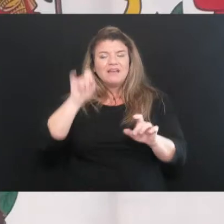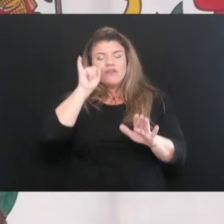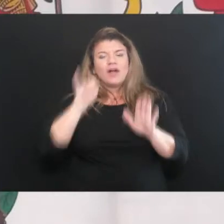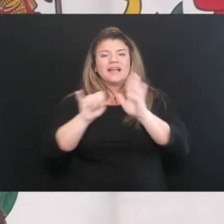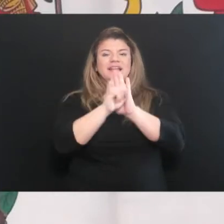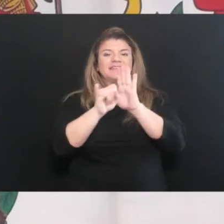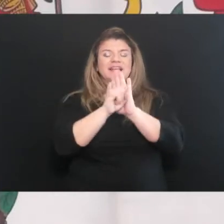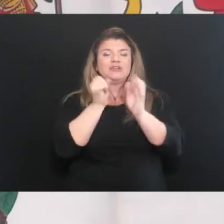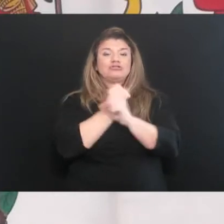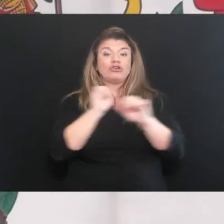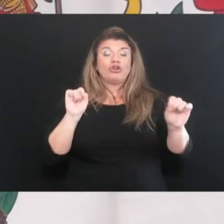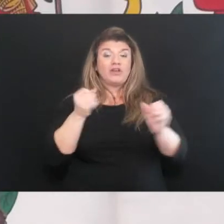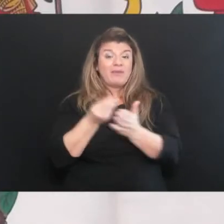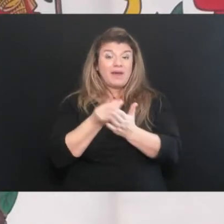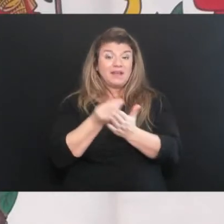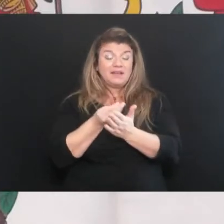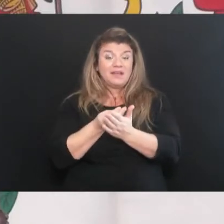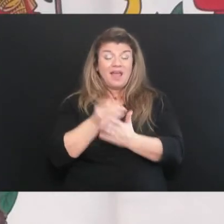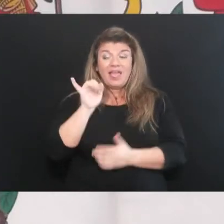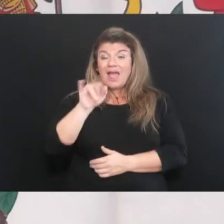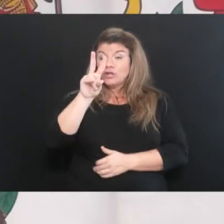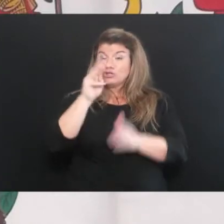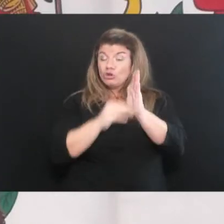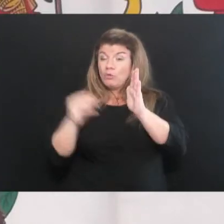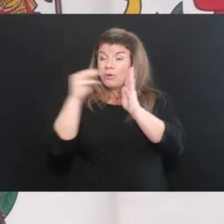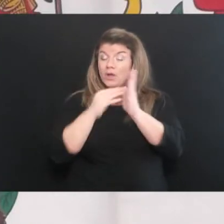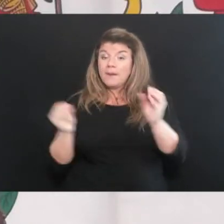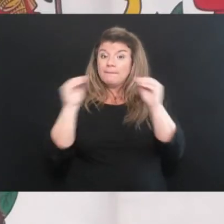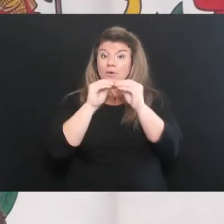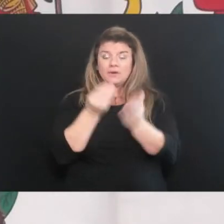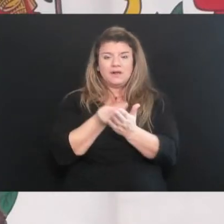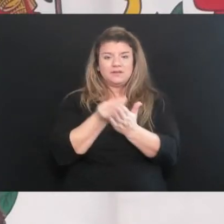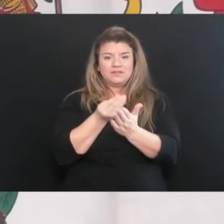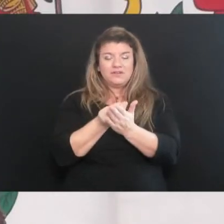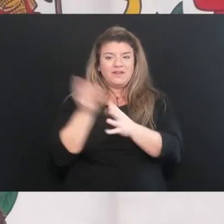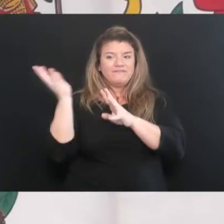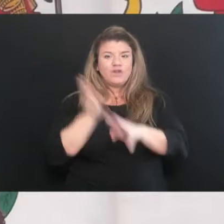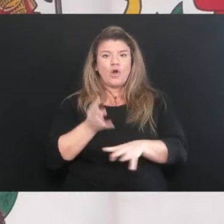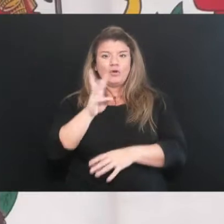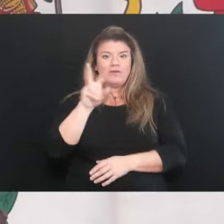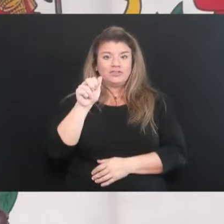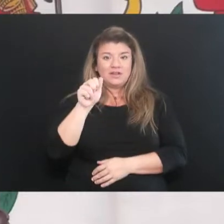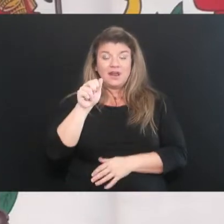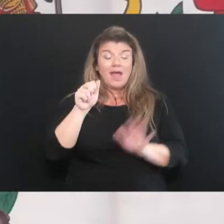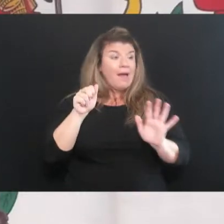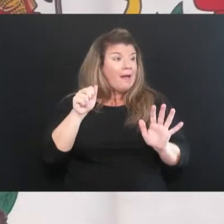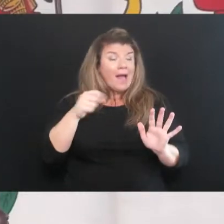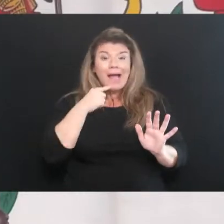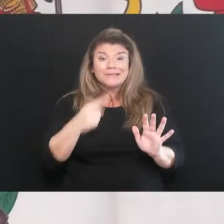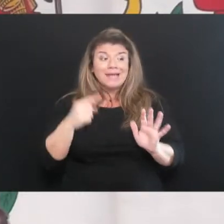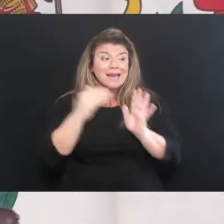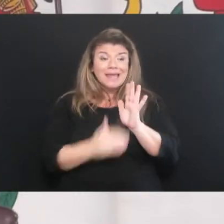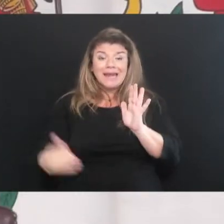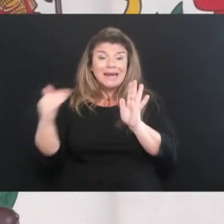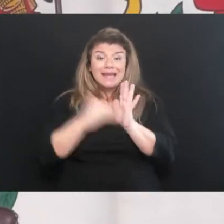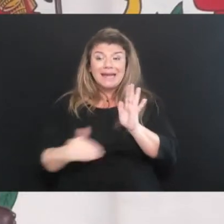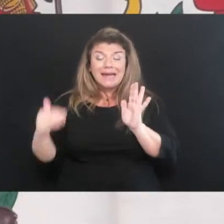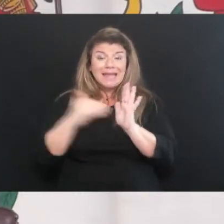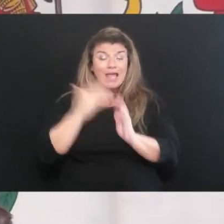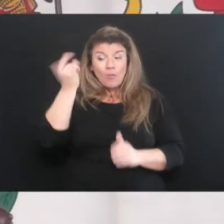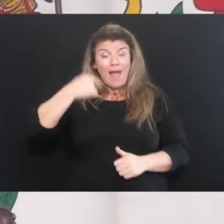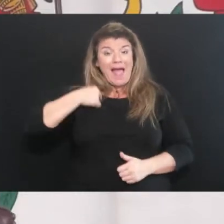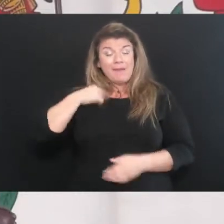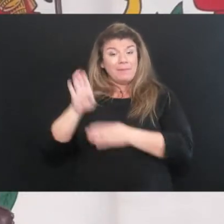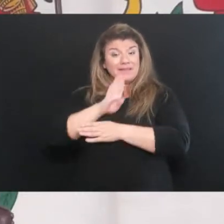and securing this funding. That's $2 million more flowing into West Virginia. I keep saying it over and over because I'm a business